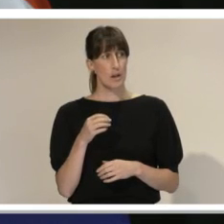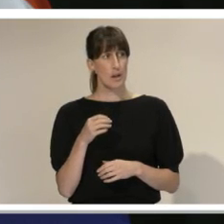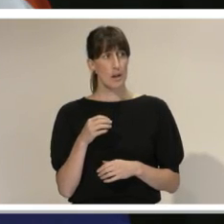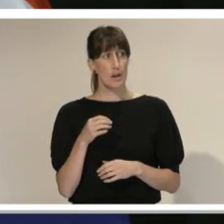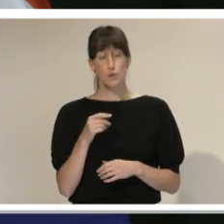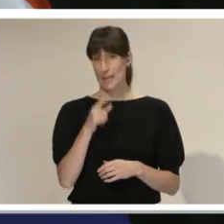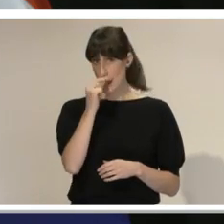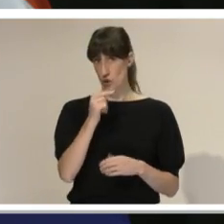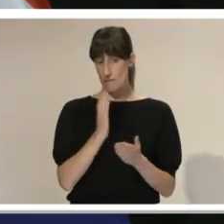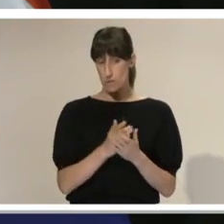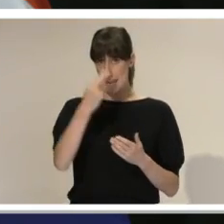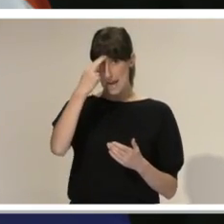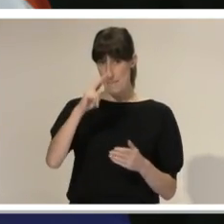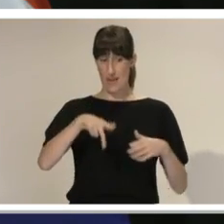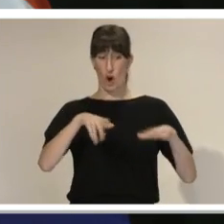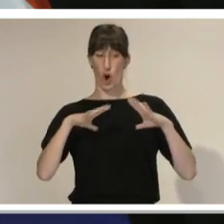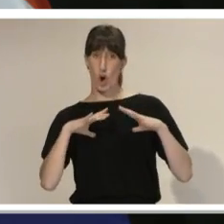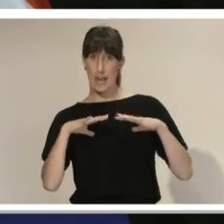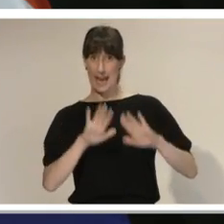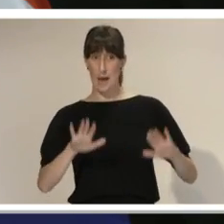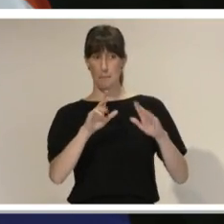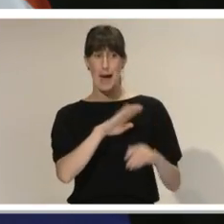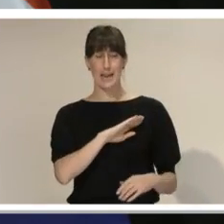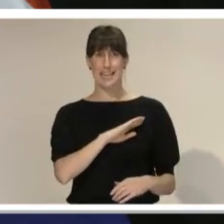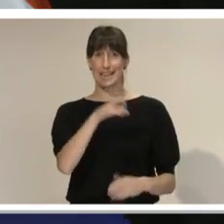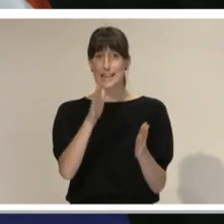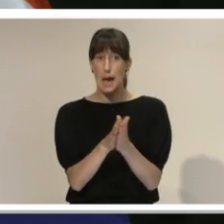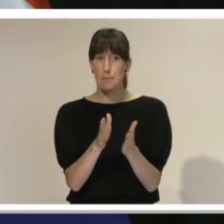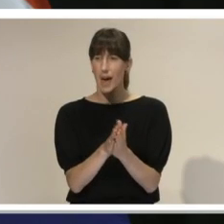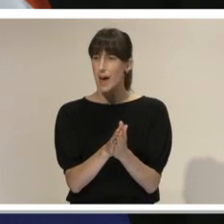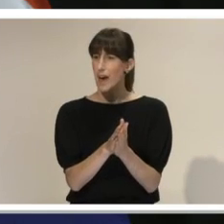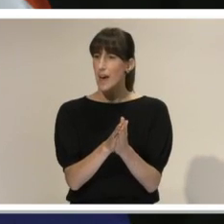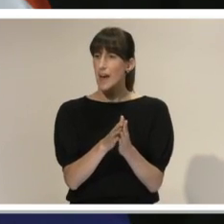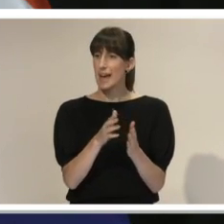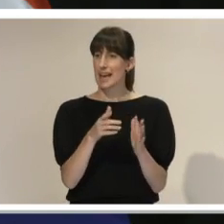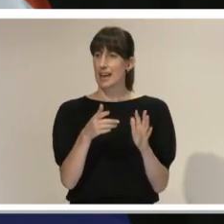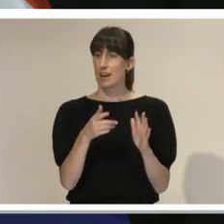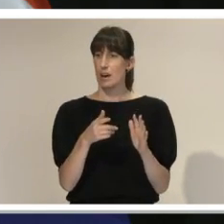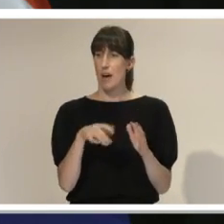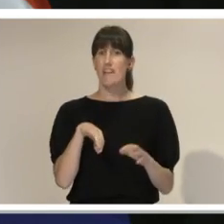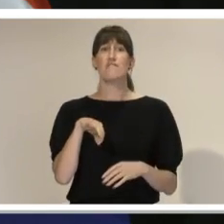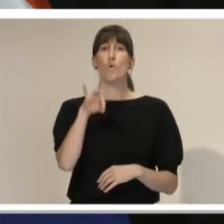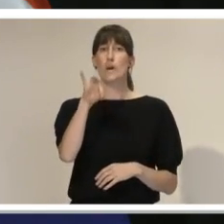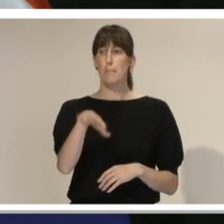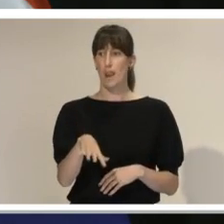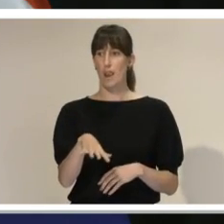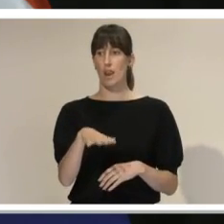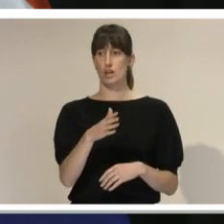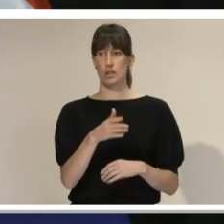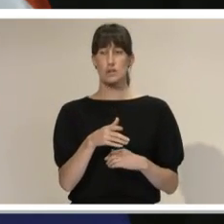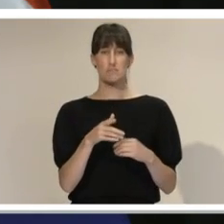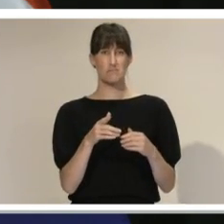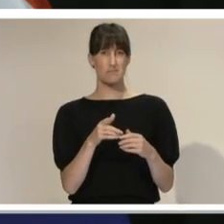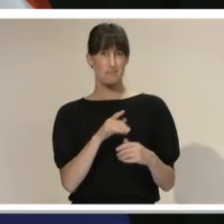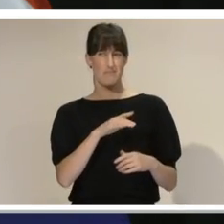holiday park in Newcastle? I don't know which holiday park it was actually. I'm sorry. And just Hutt Valley and